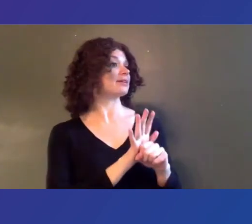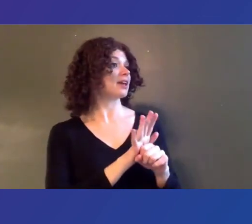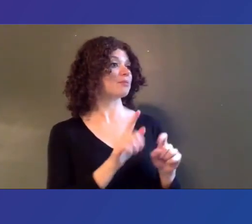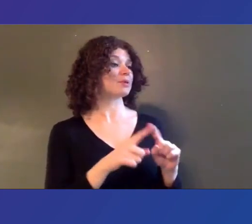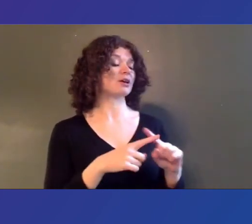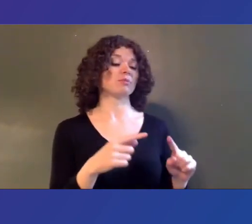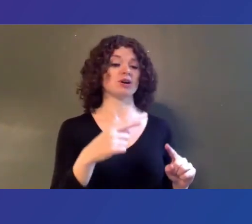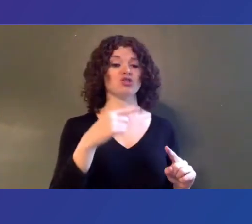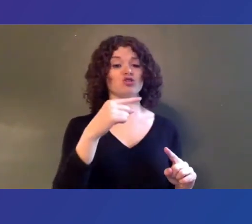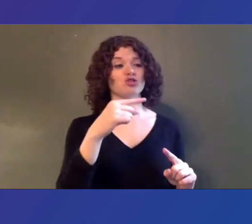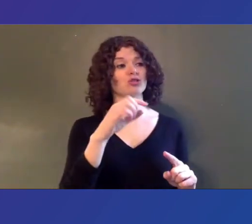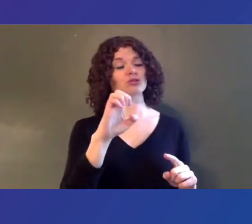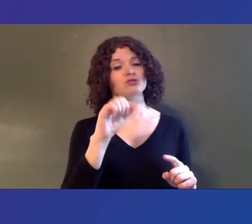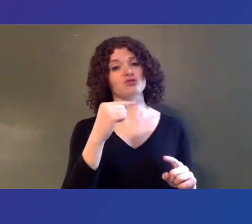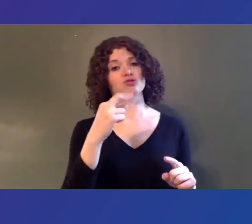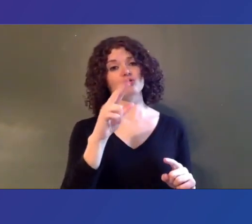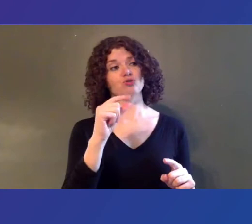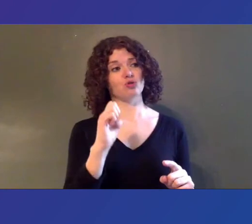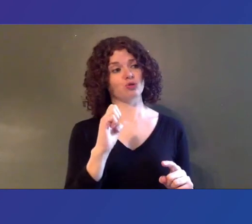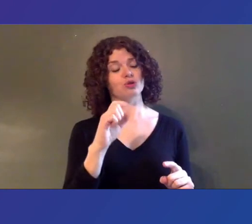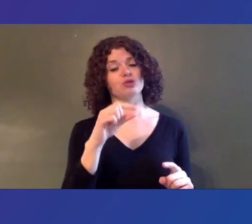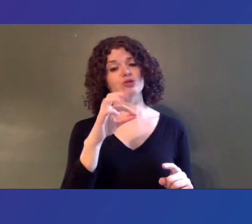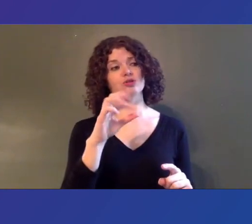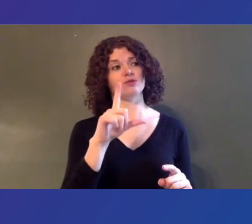Floyd, everyone